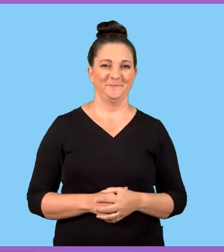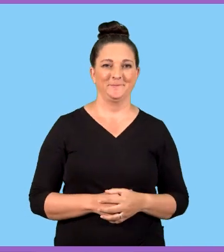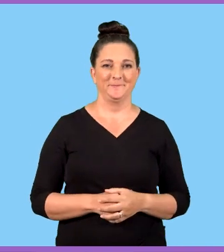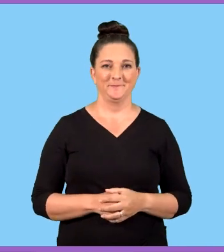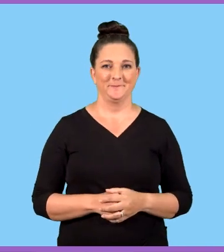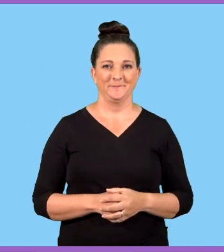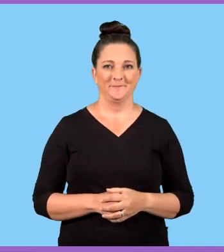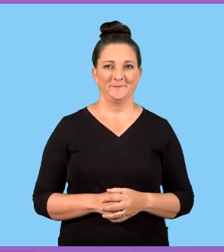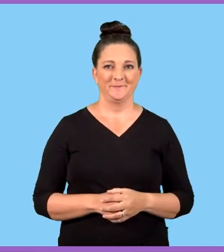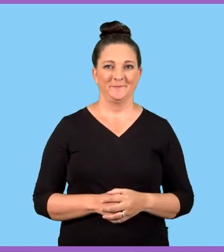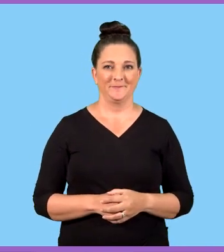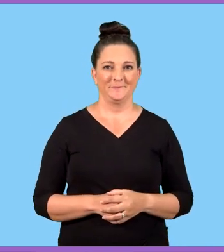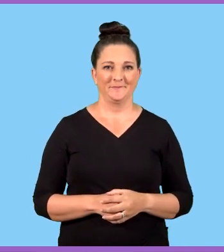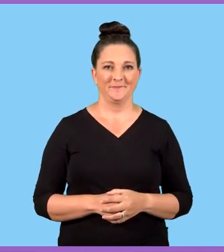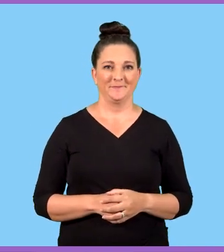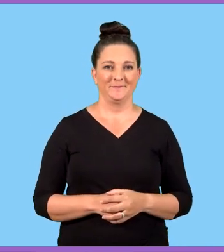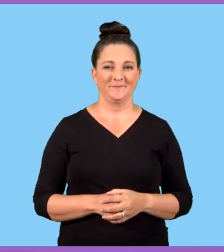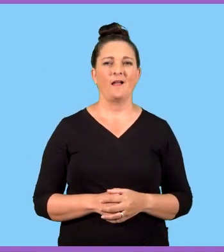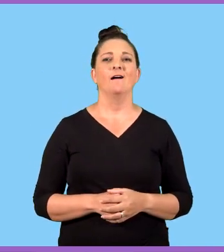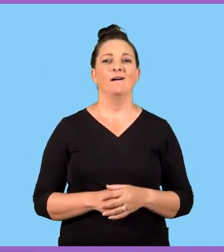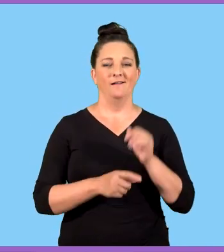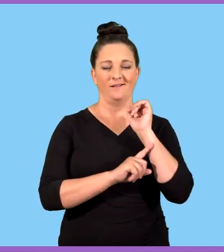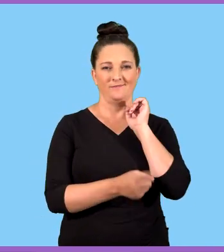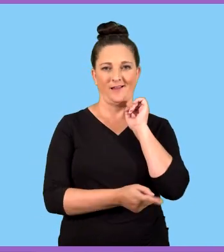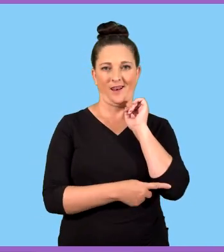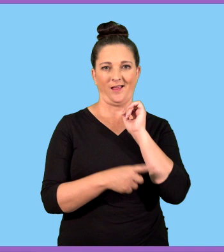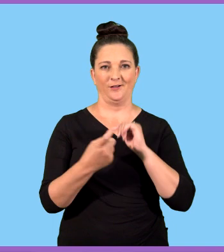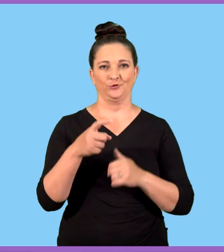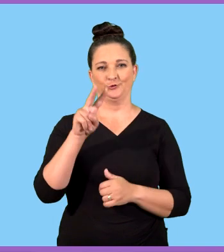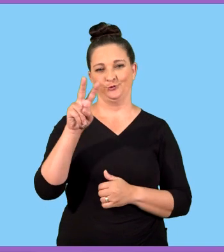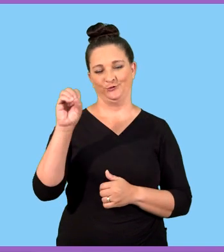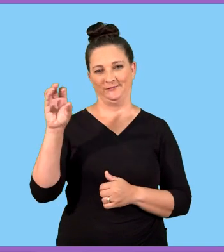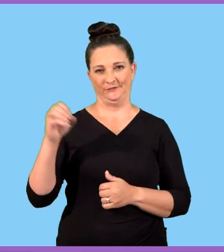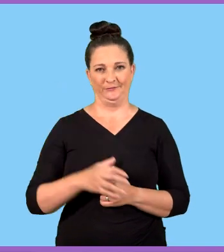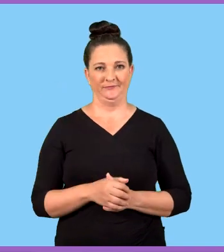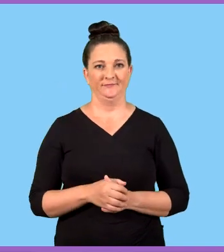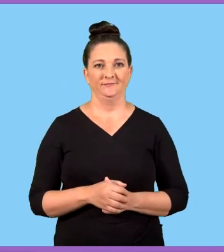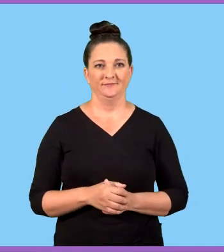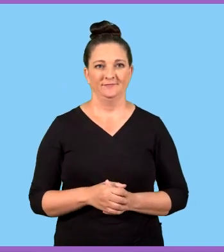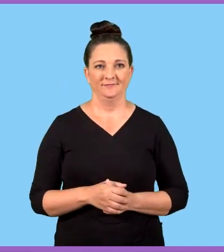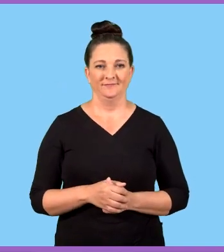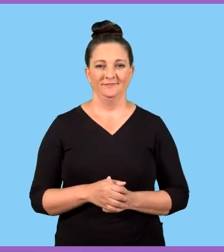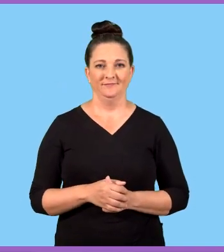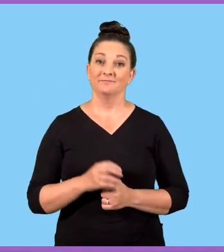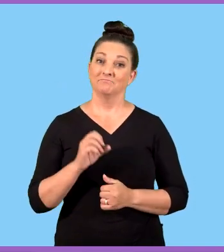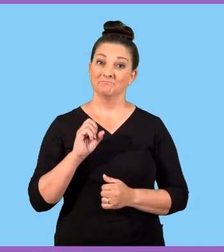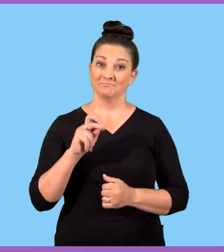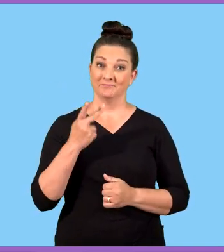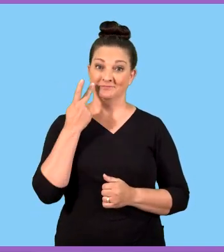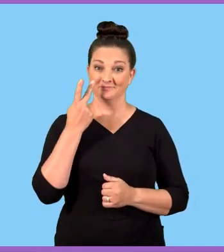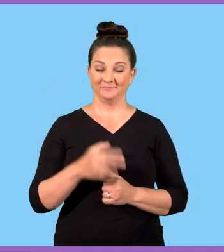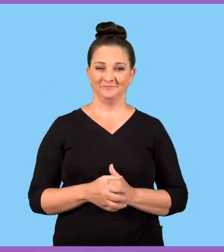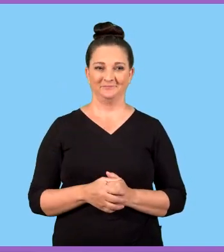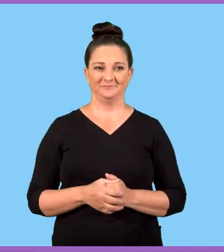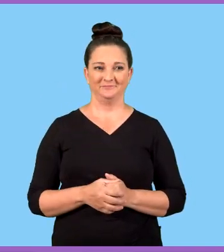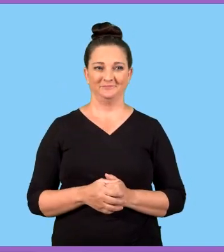150. Oh, and let's make it here 200. All right,